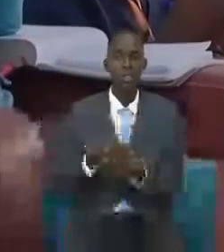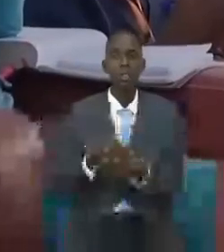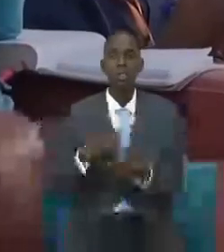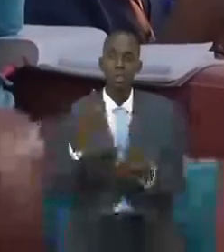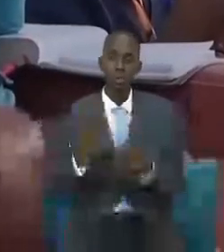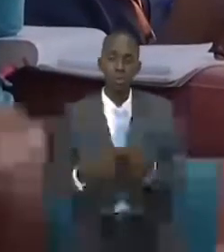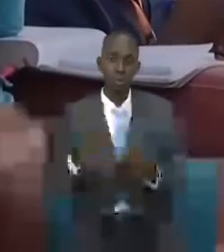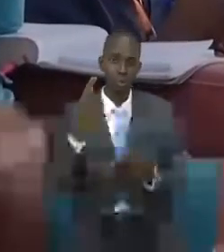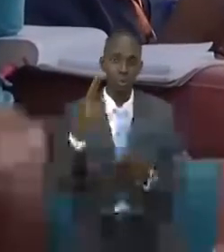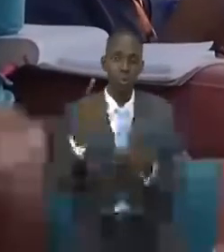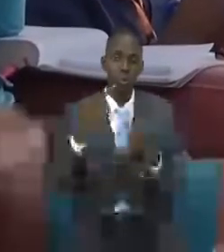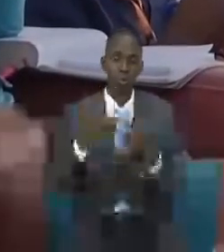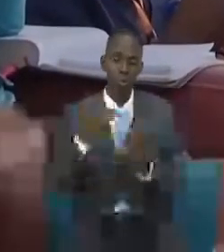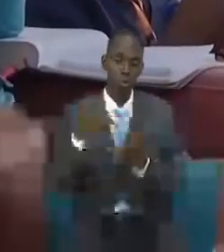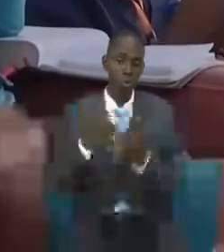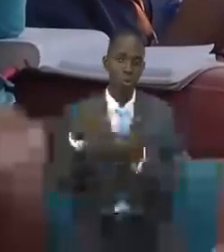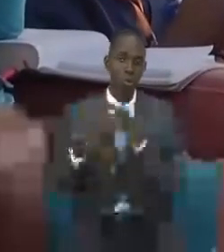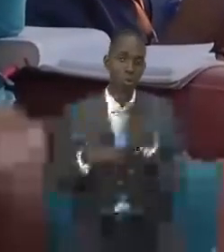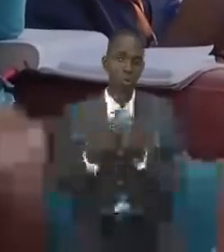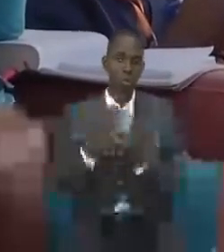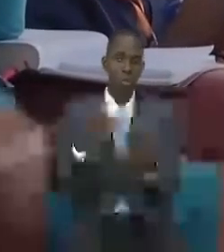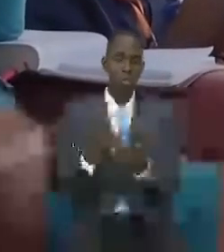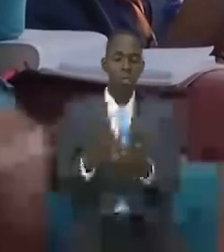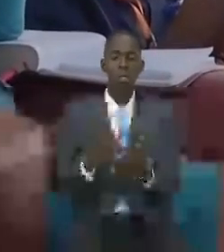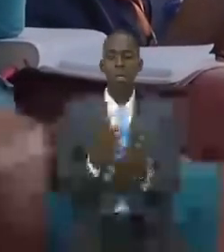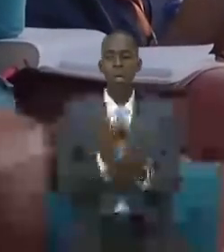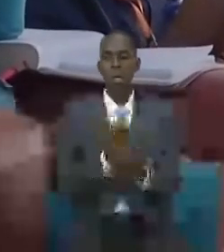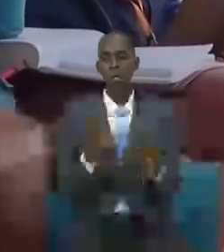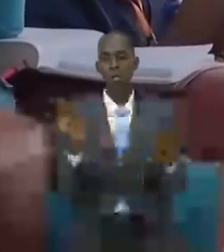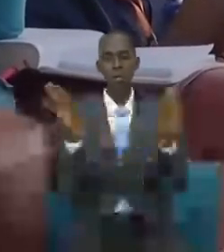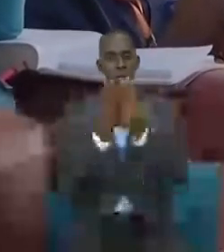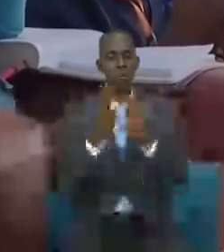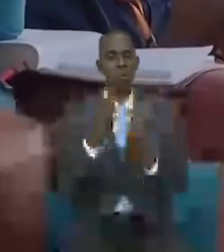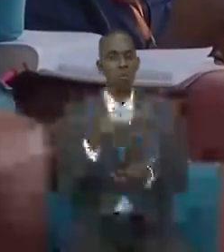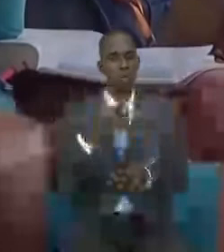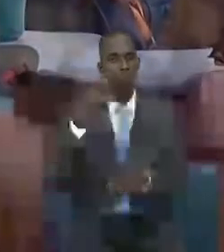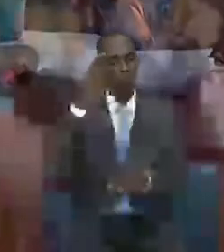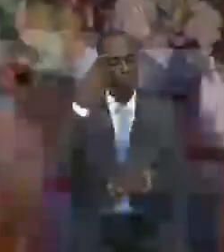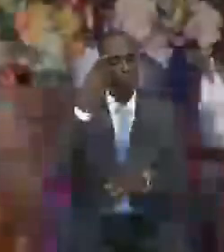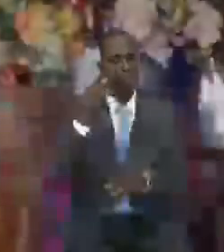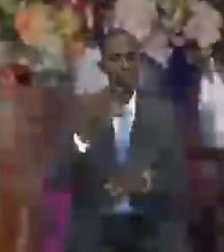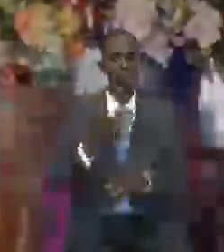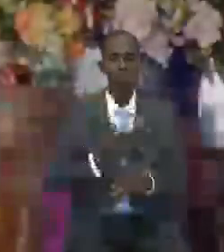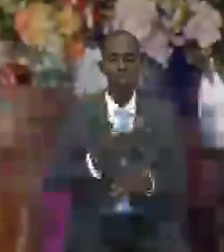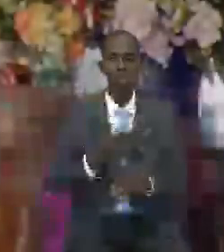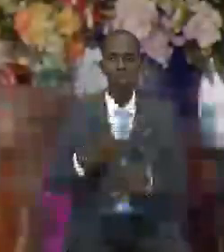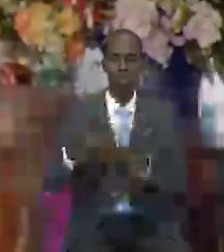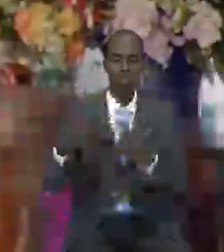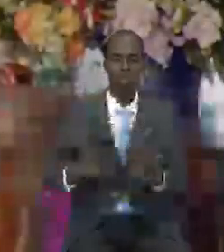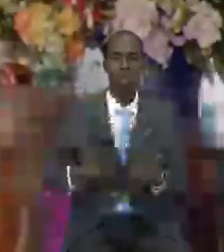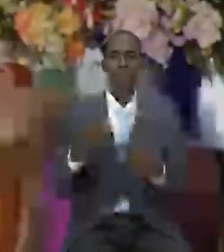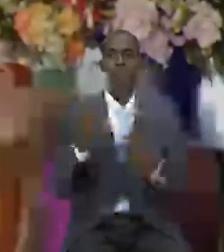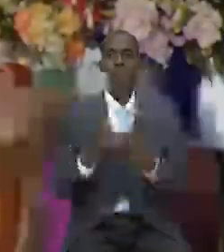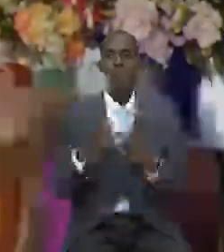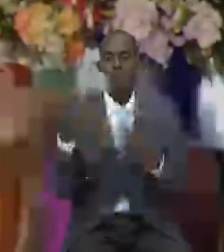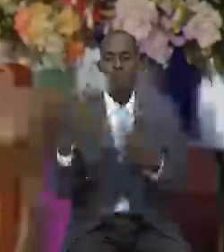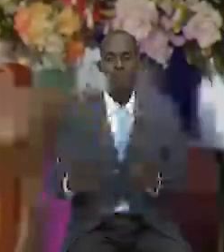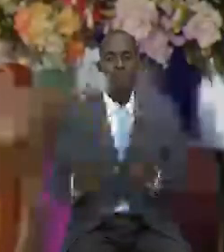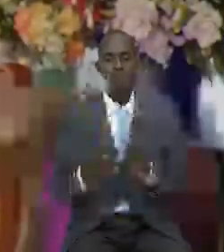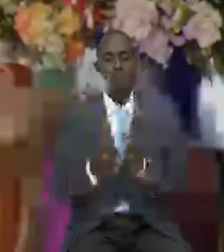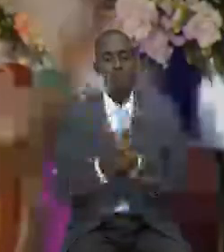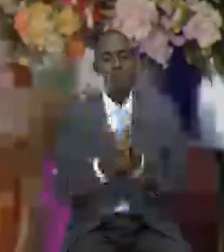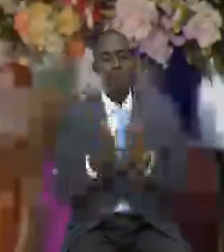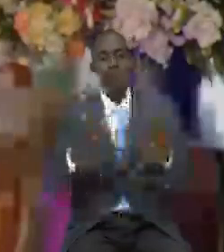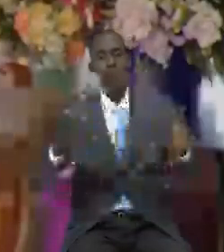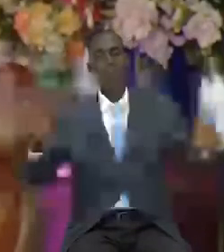I close my mind, I close my eyes to the wide range of truth and